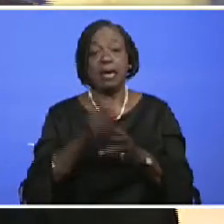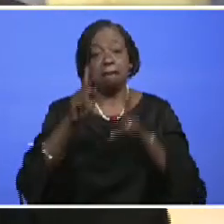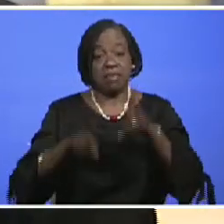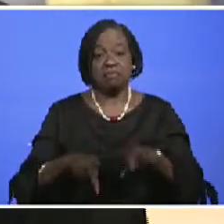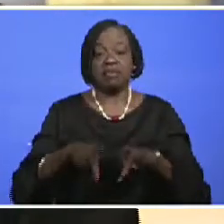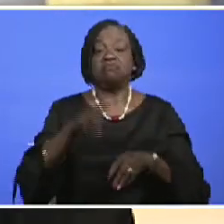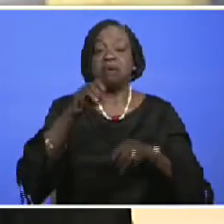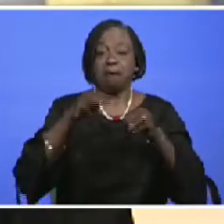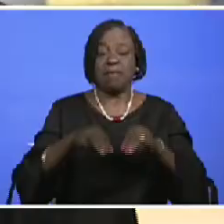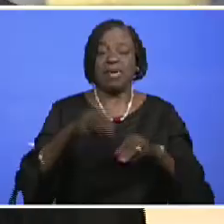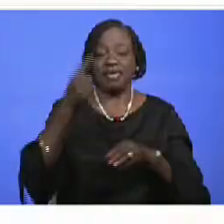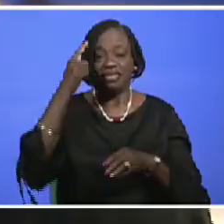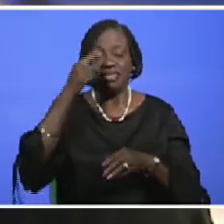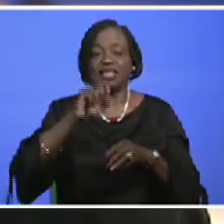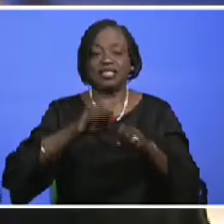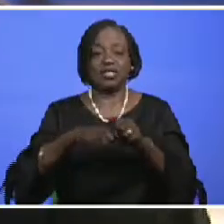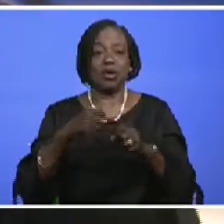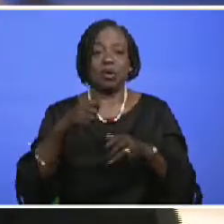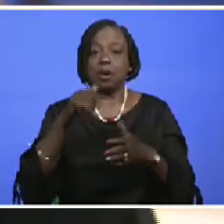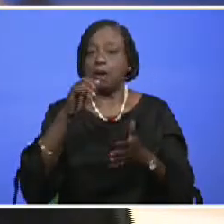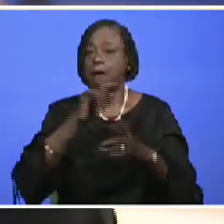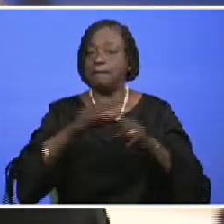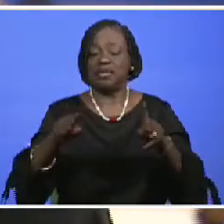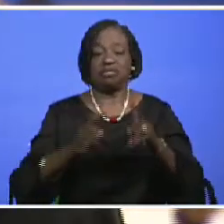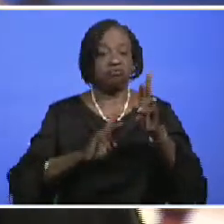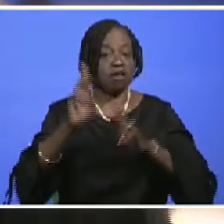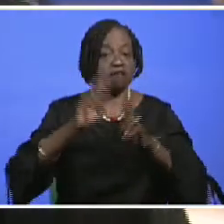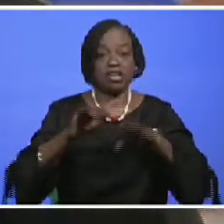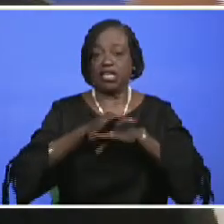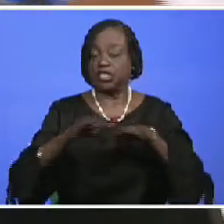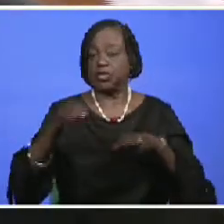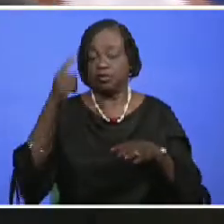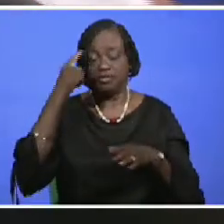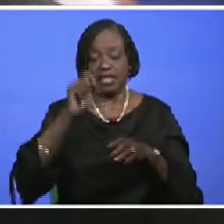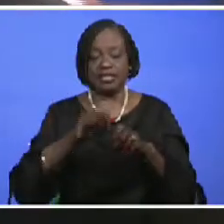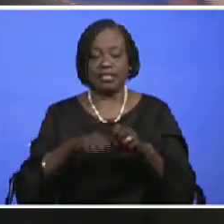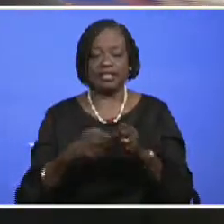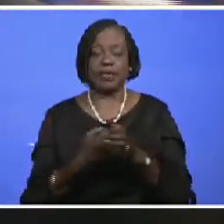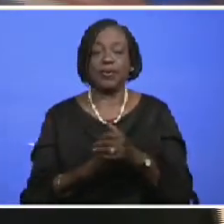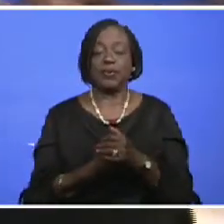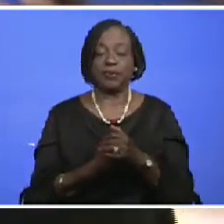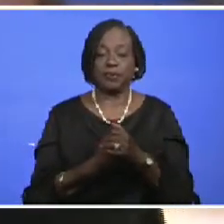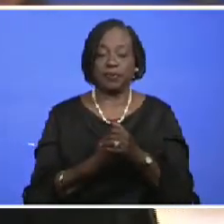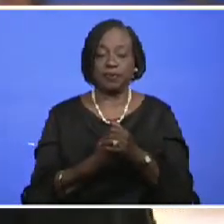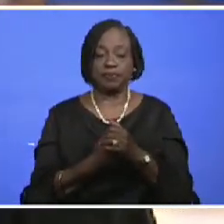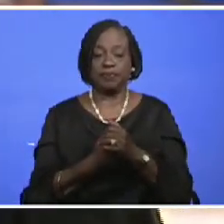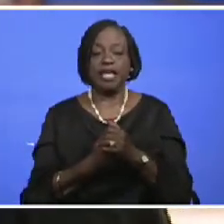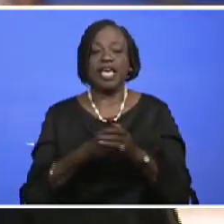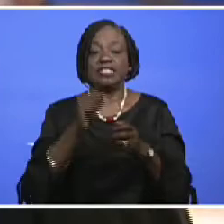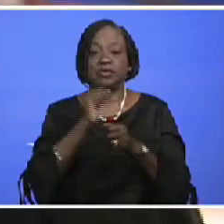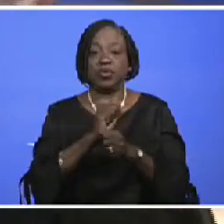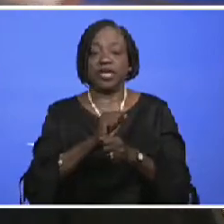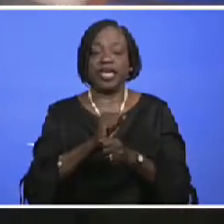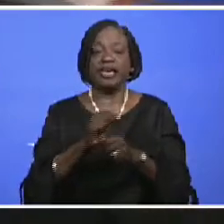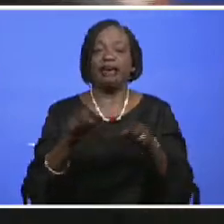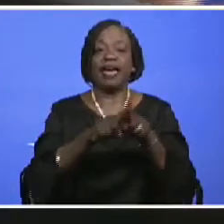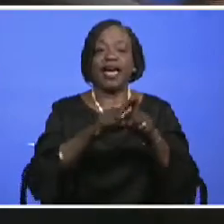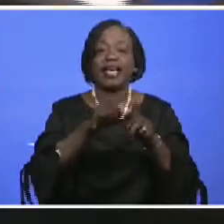but the referees don't. Workman played 12 seasons in the league and averaged just under 6 points. He's been working as a referee